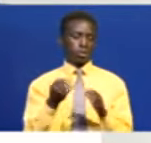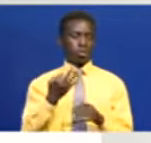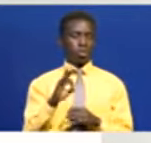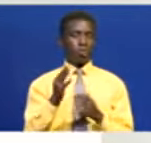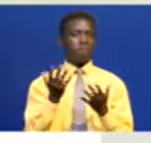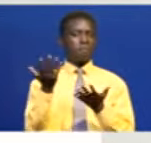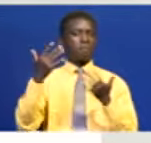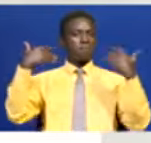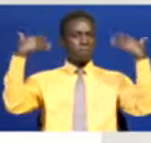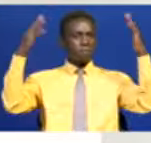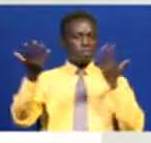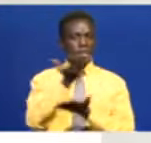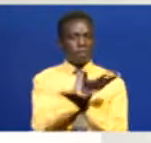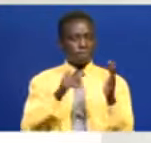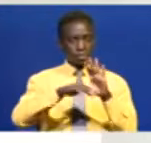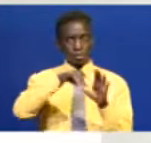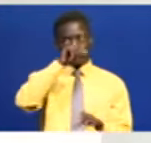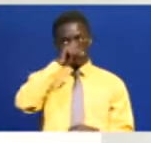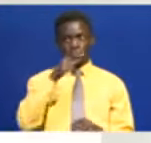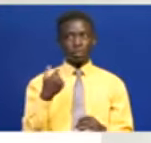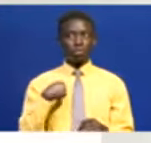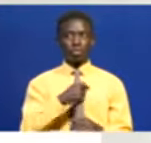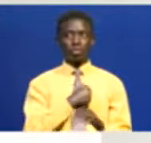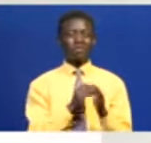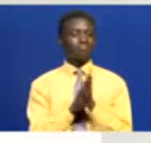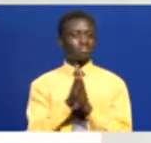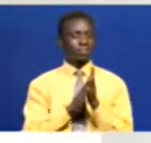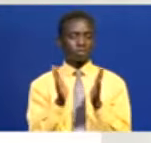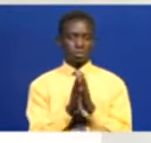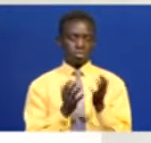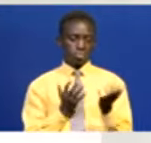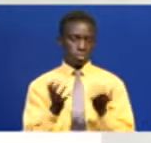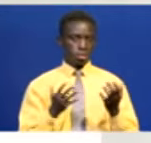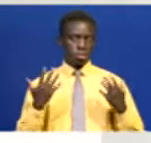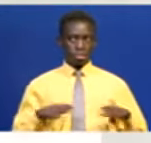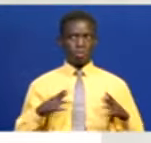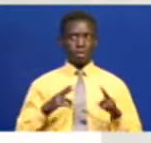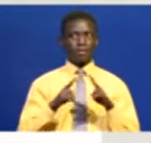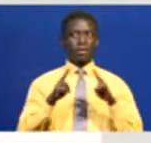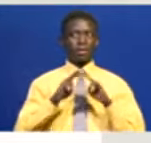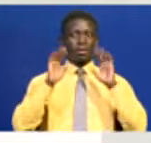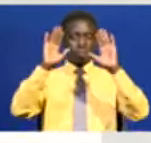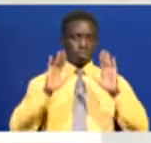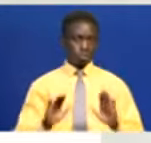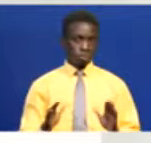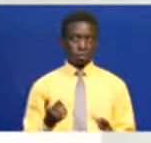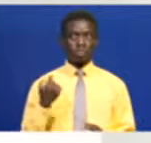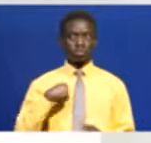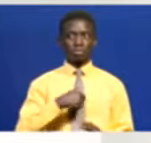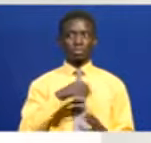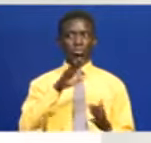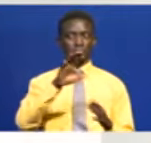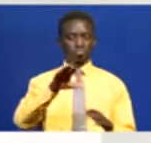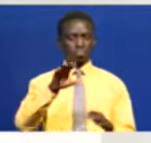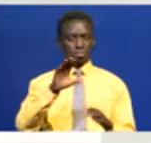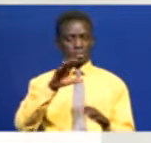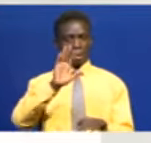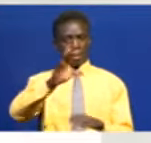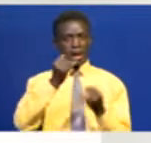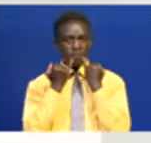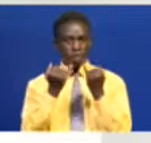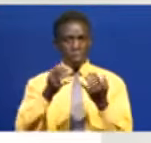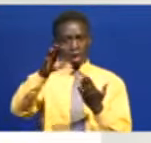just take in your details. Want to see travel history? We're interested in business people. Mm-hmm. Yeah. It's very important. Yes. So we take in your information.